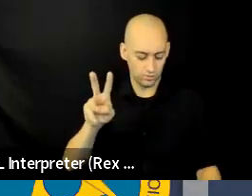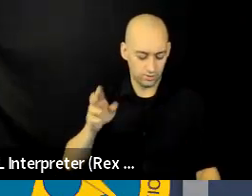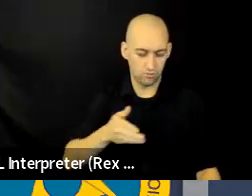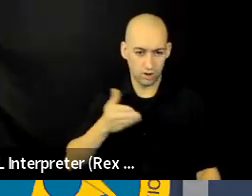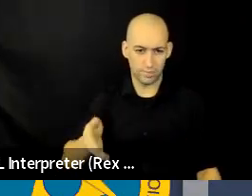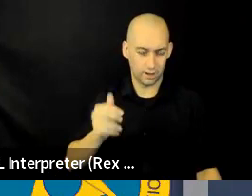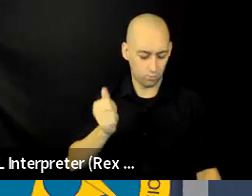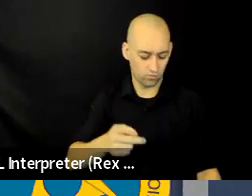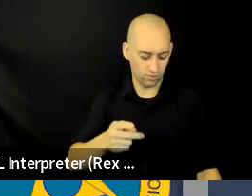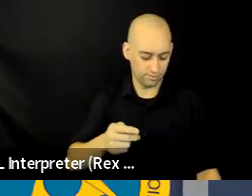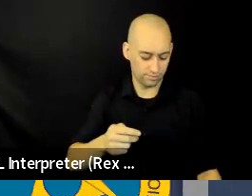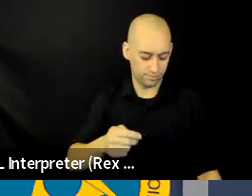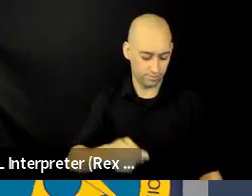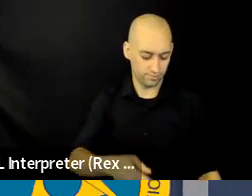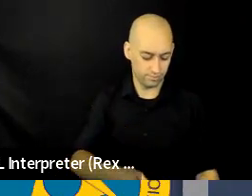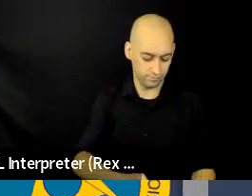recommends approval.